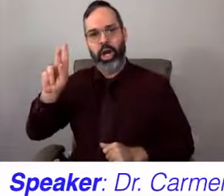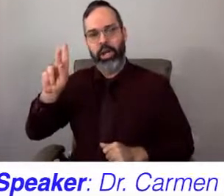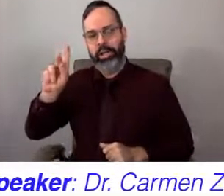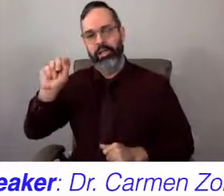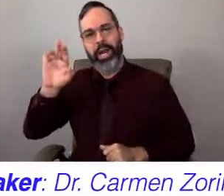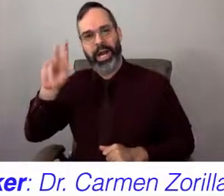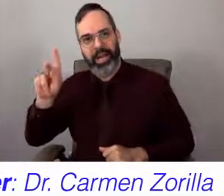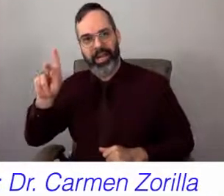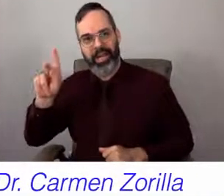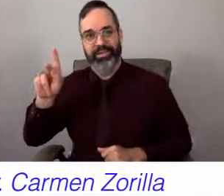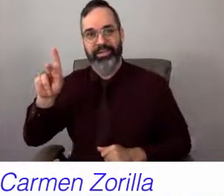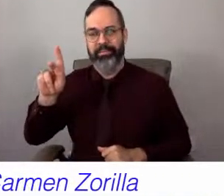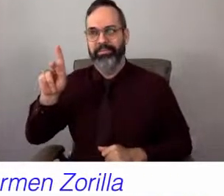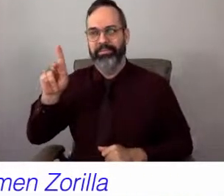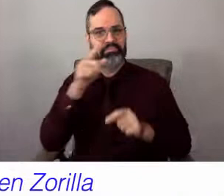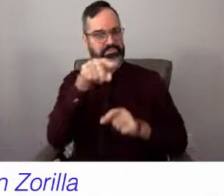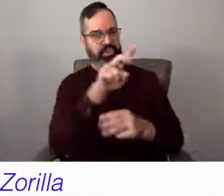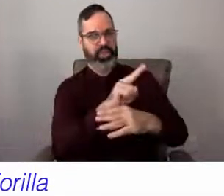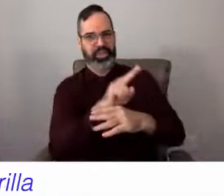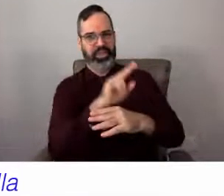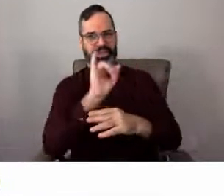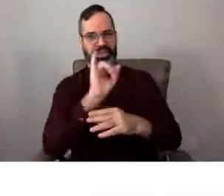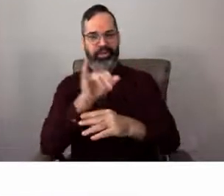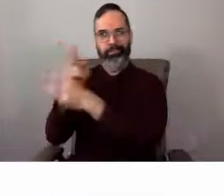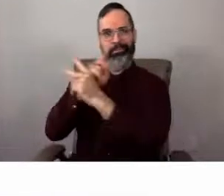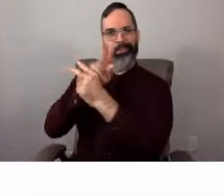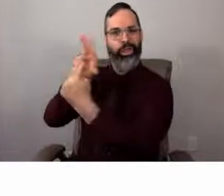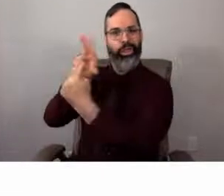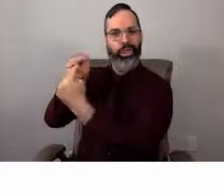they used it. What it means is that the